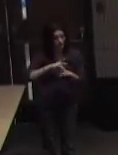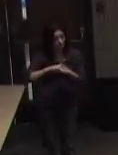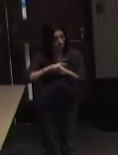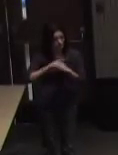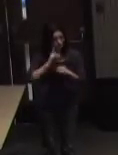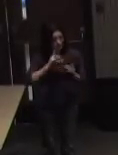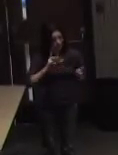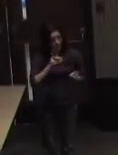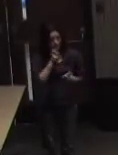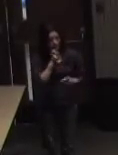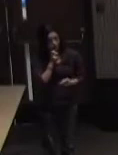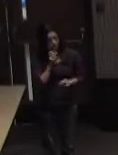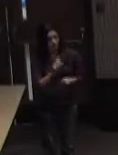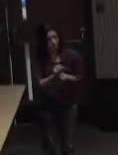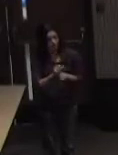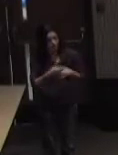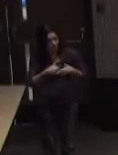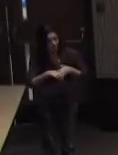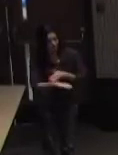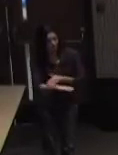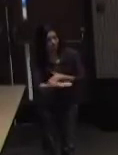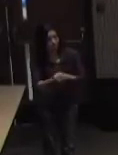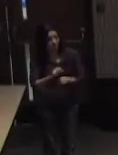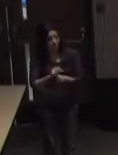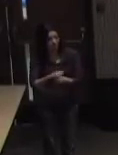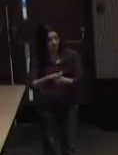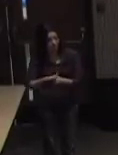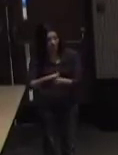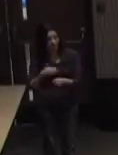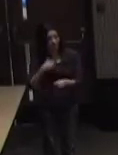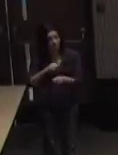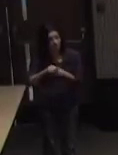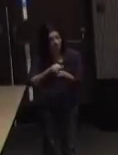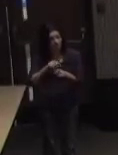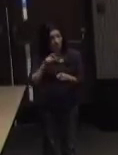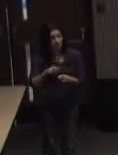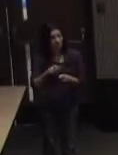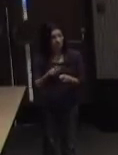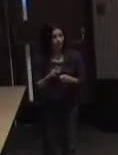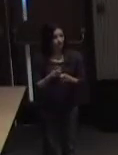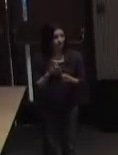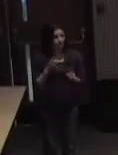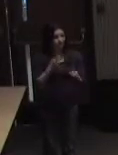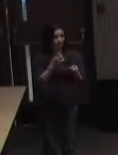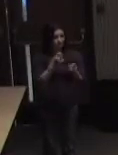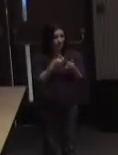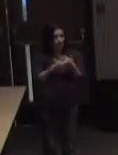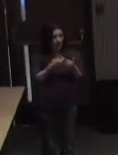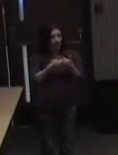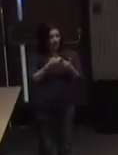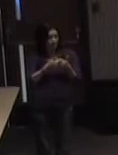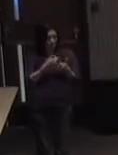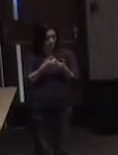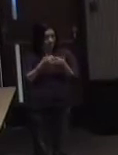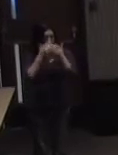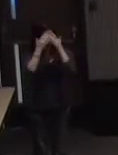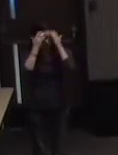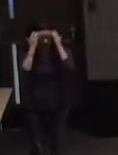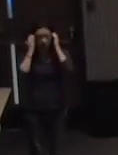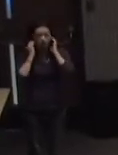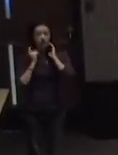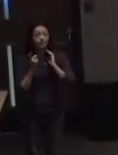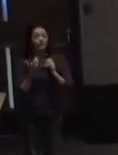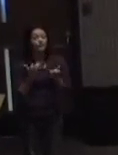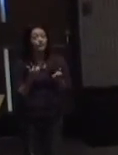those employees entering or in the workforce, they're getting the training they need to stay competitive. But the one thing I want to stress upon you